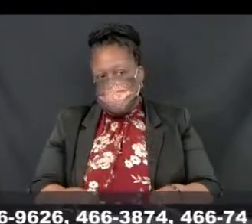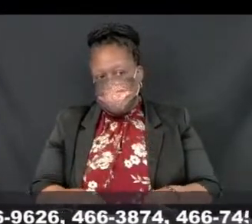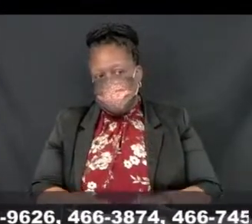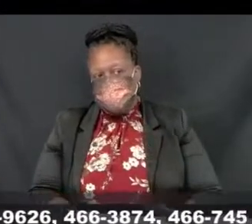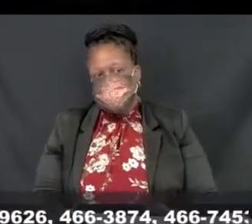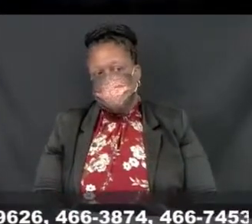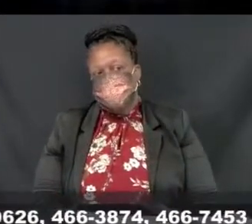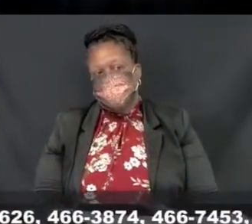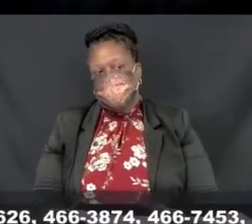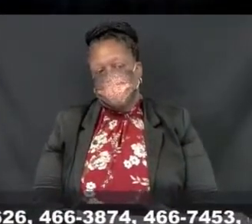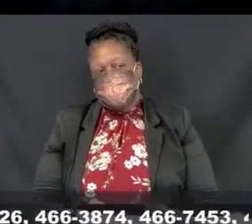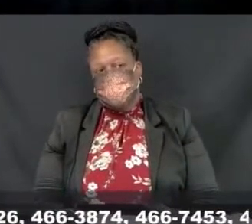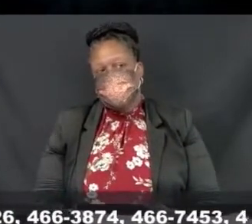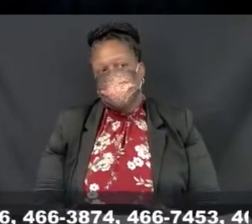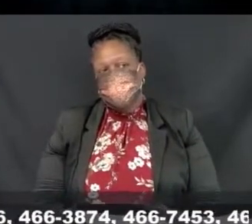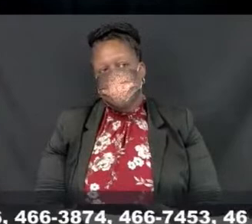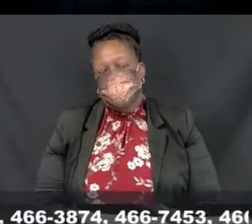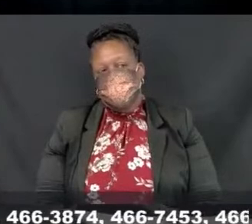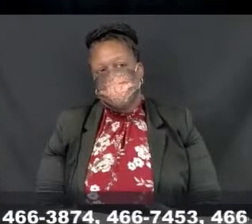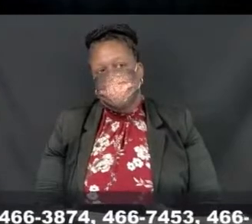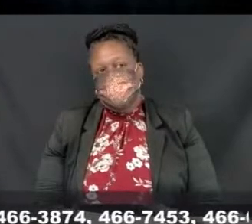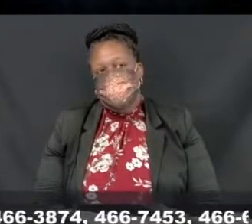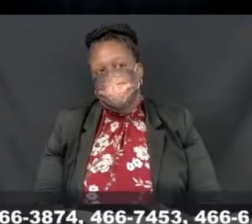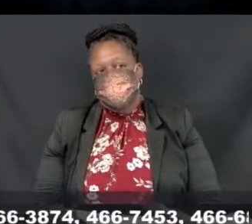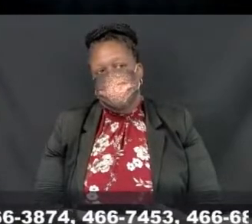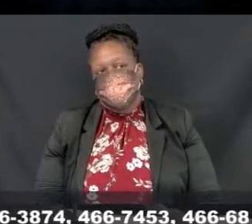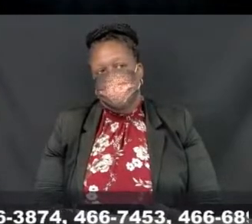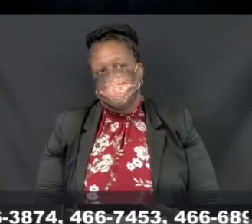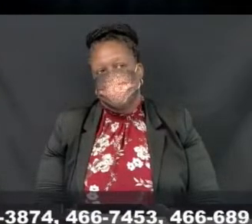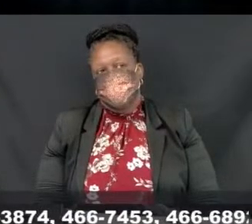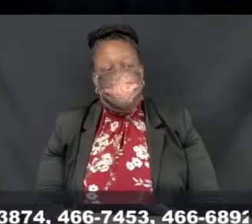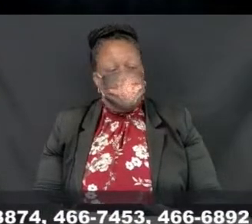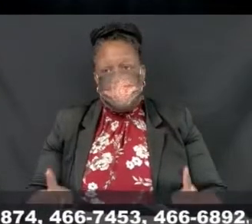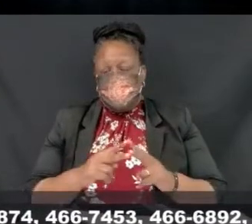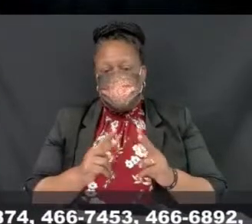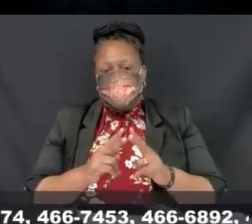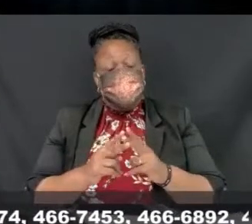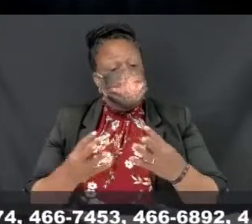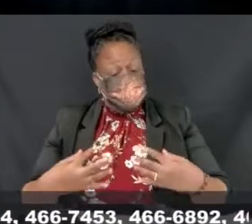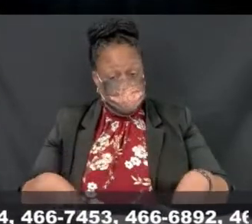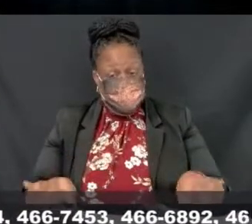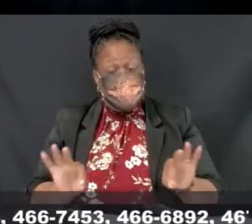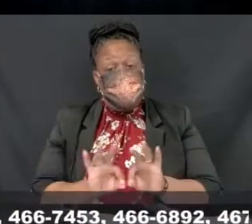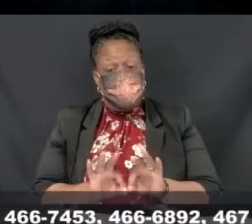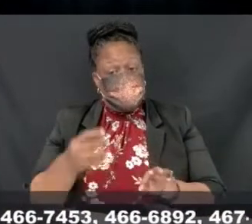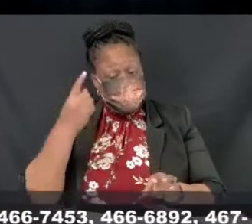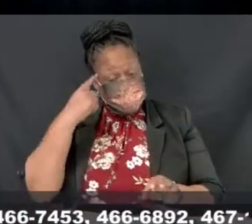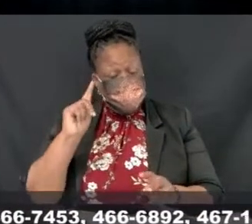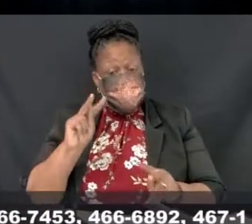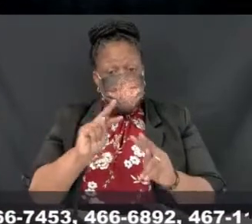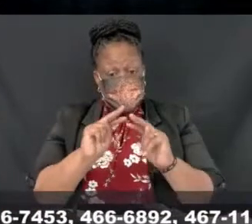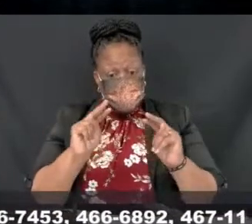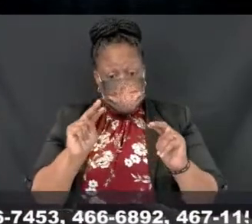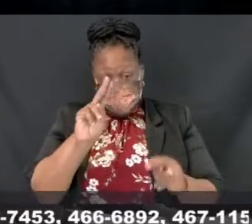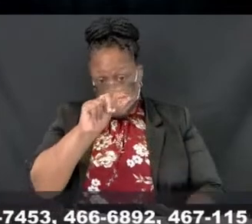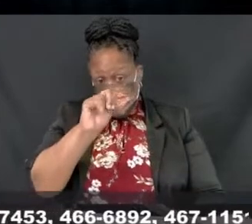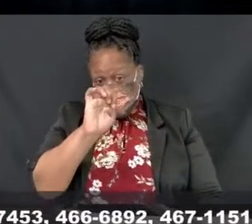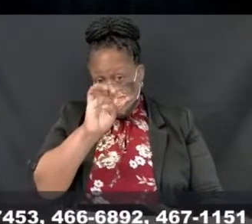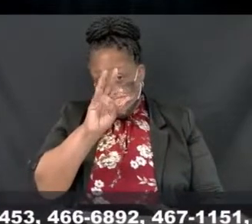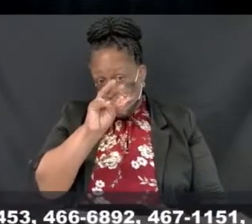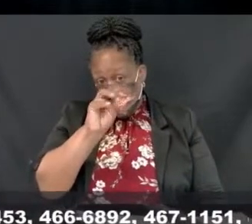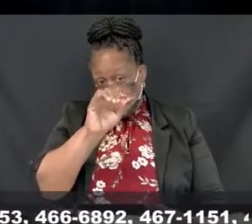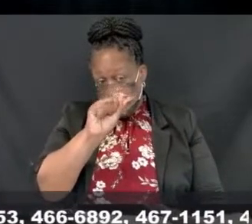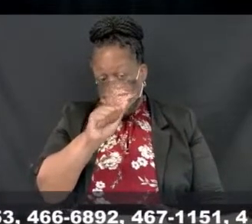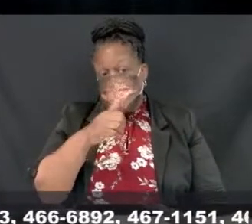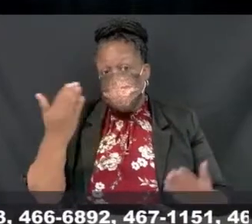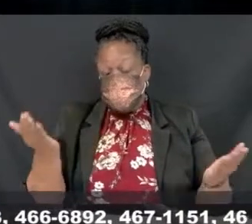Population and Housing Census activities. They are very important for the National Emergency Management Agency or National